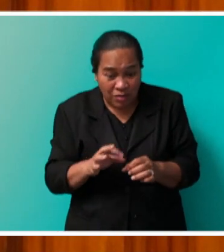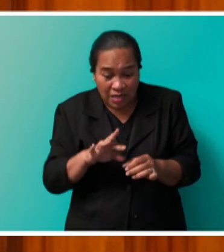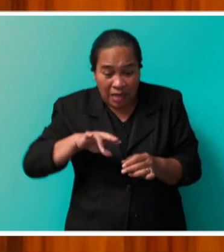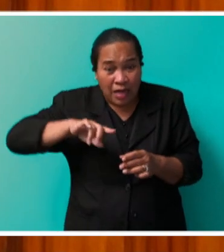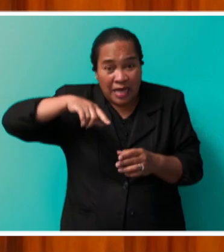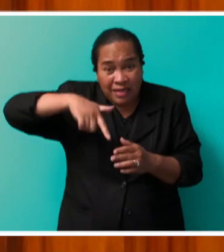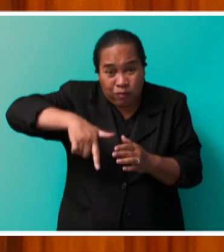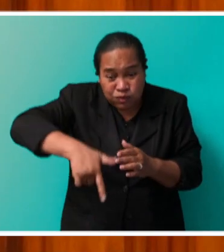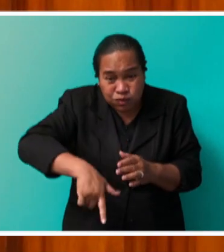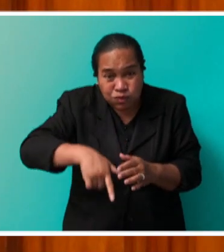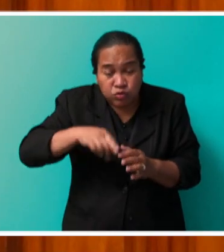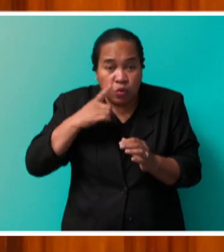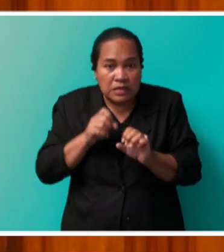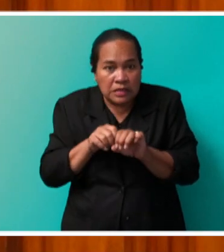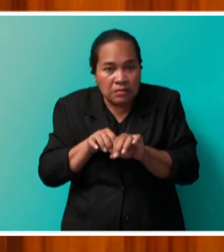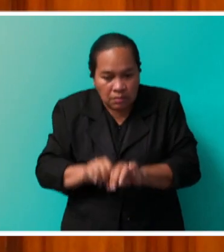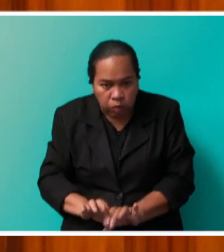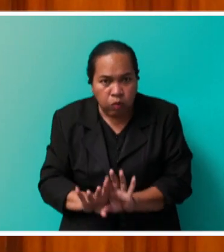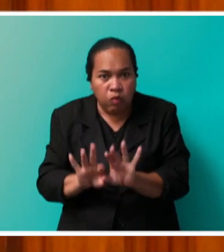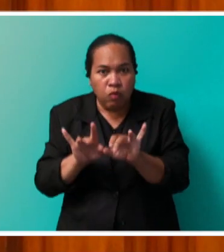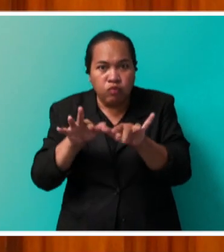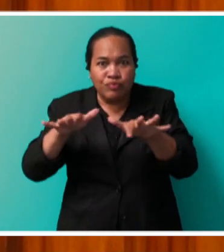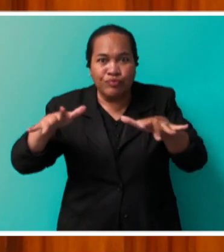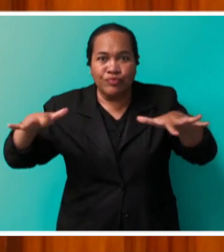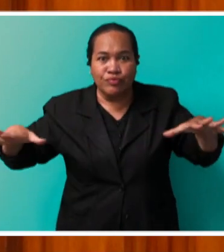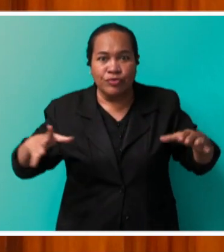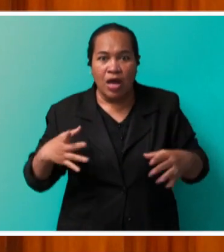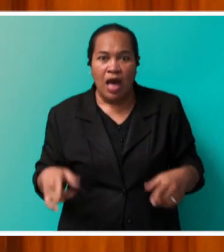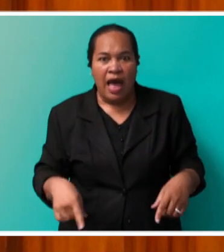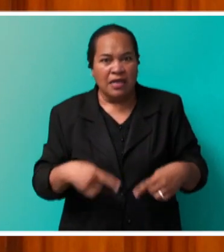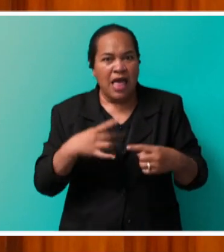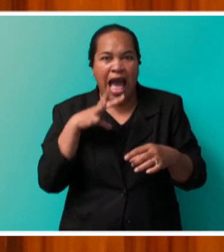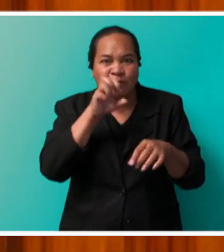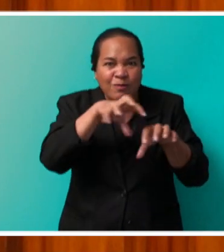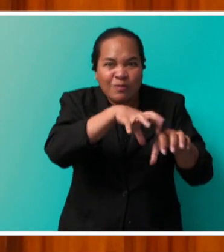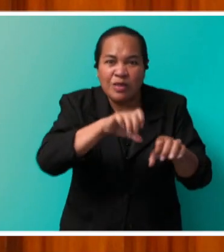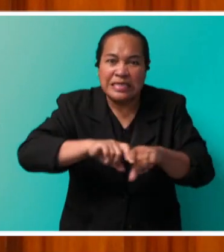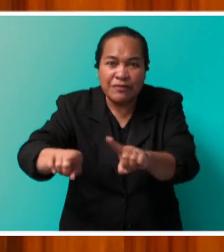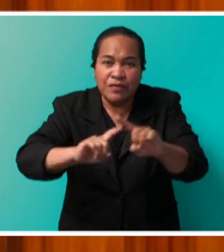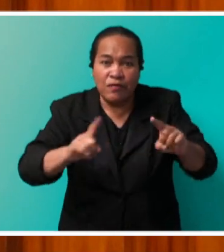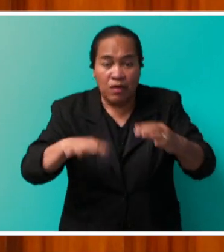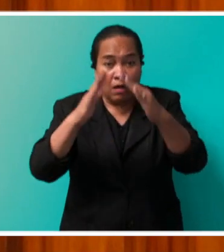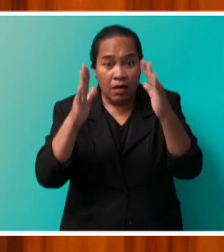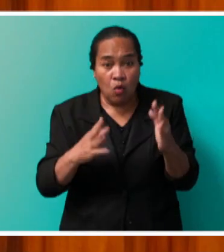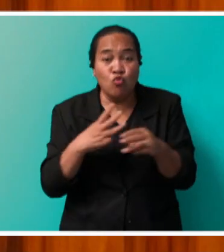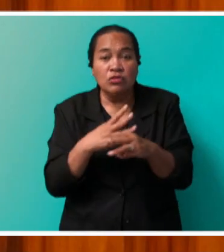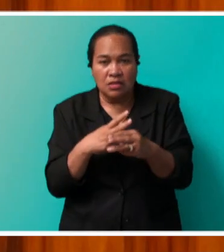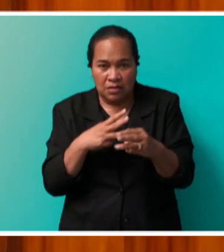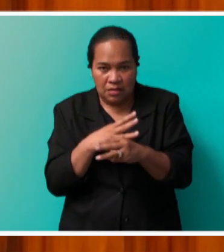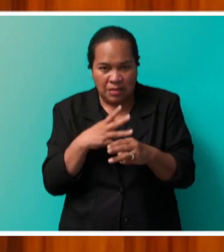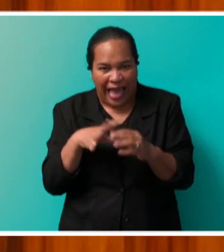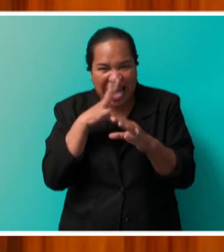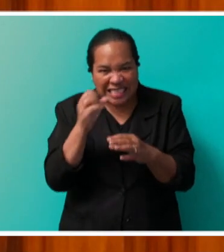nesting place to start attacking homes, eating their way through the timber. Damages caused by the termites include structural